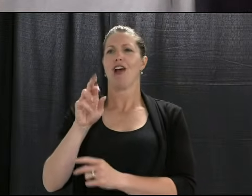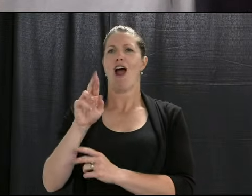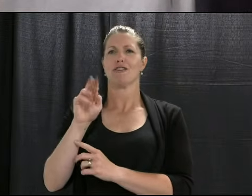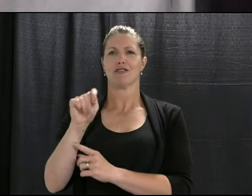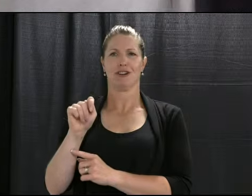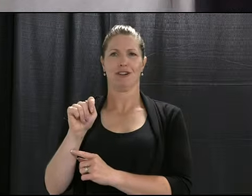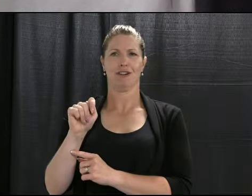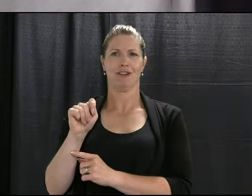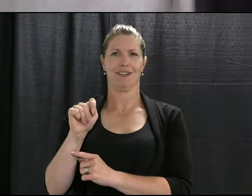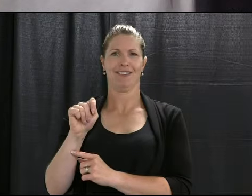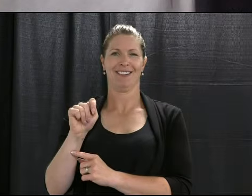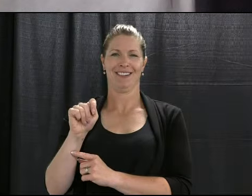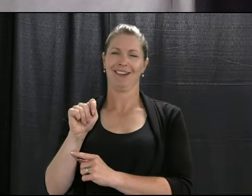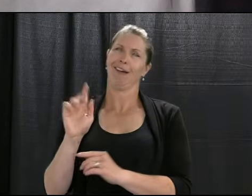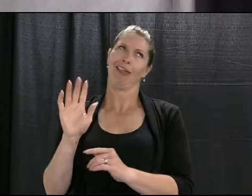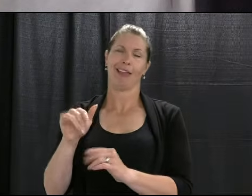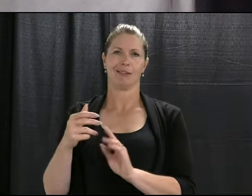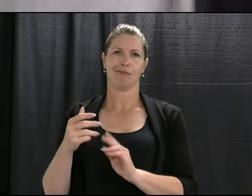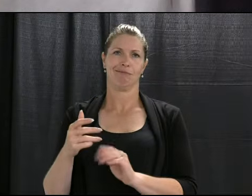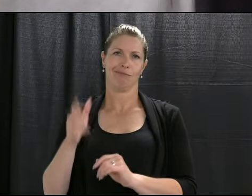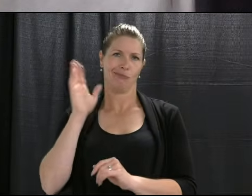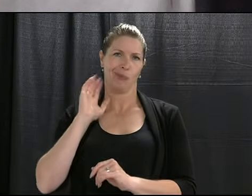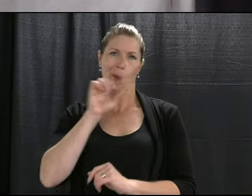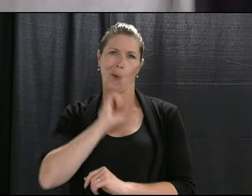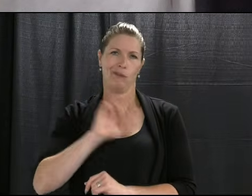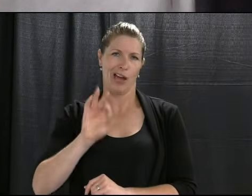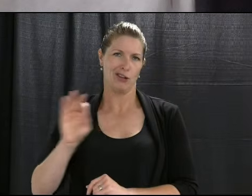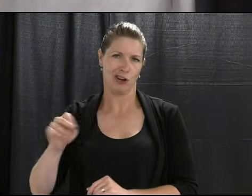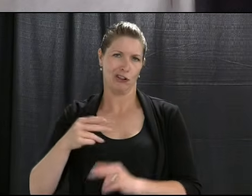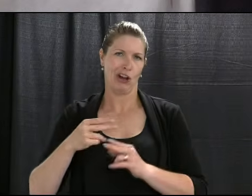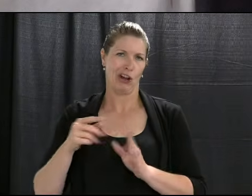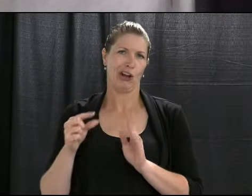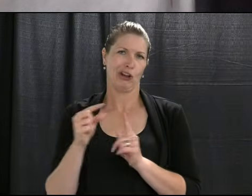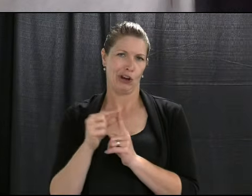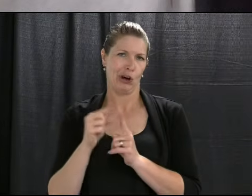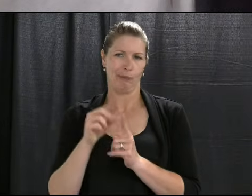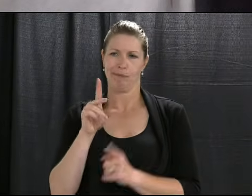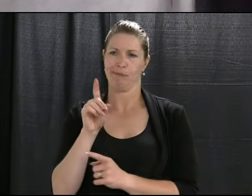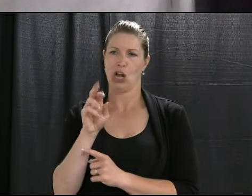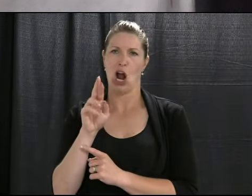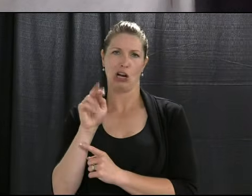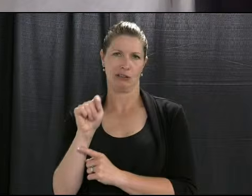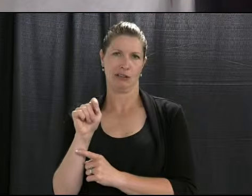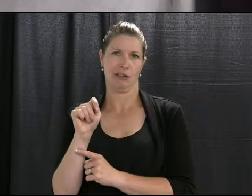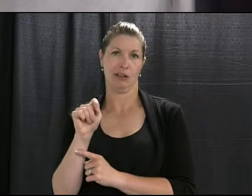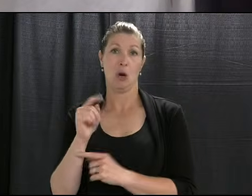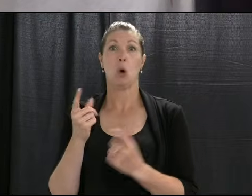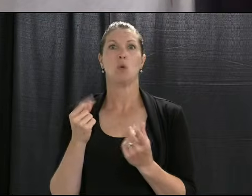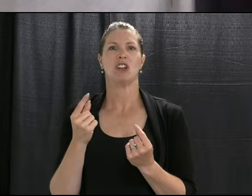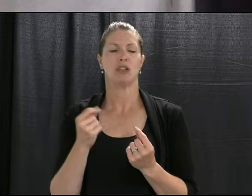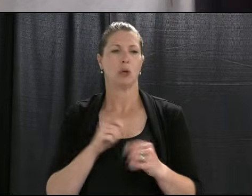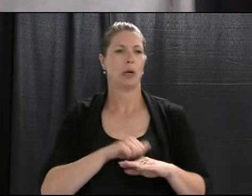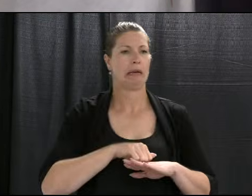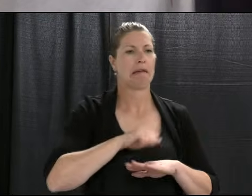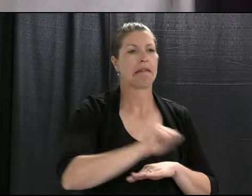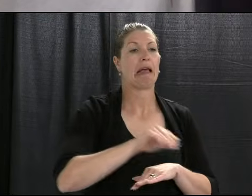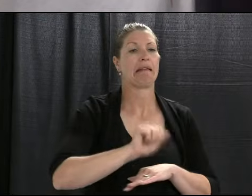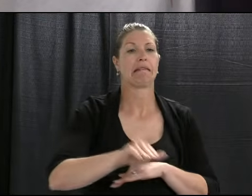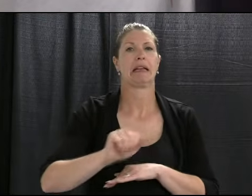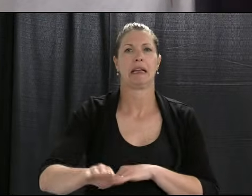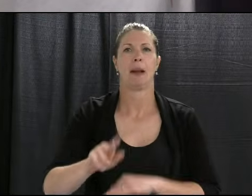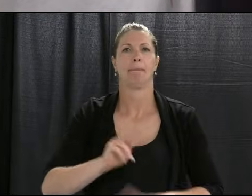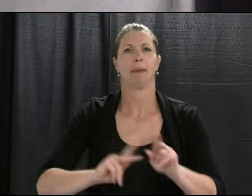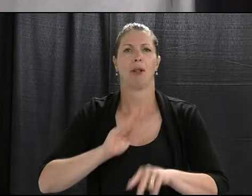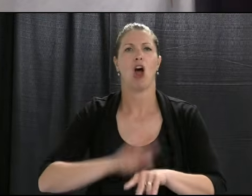Team. They have a small core of experienced planners who go, put boots on the ground, and then